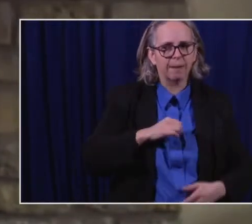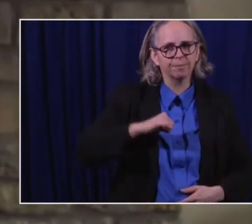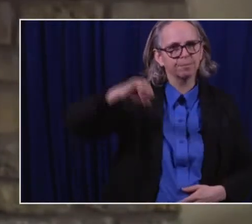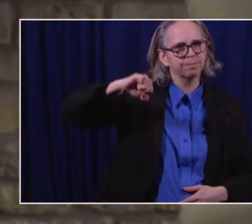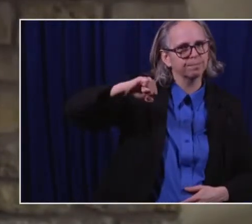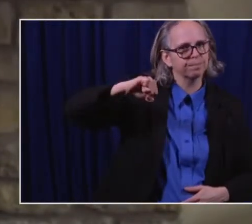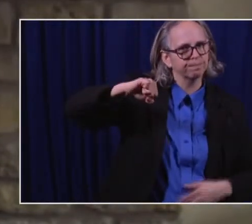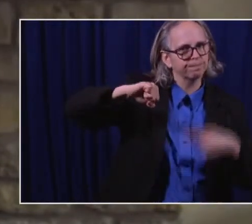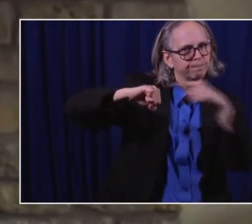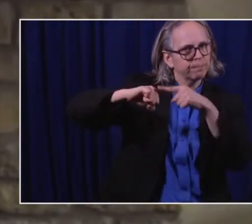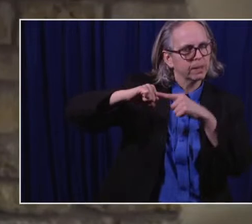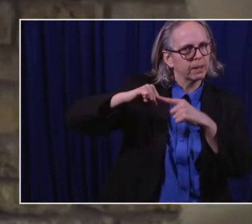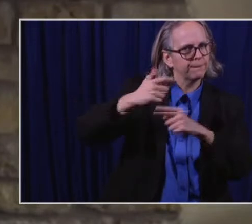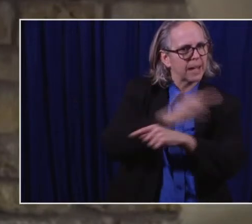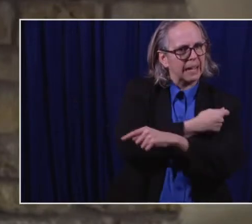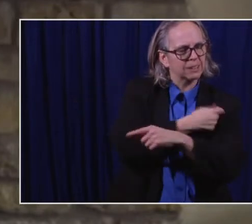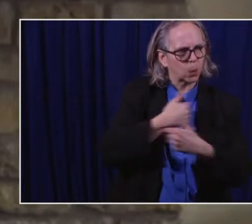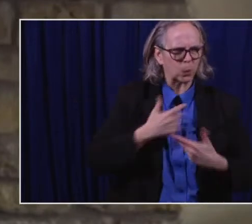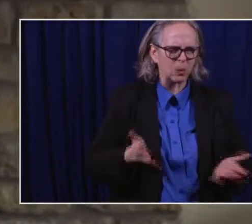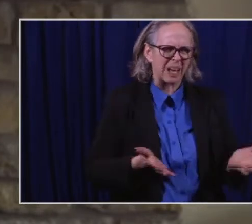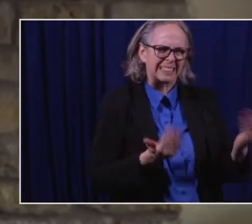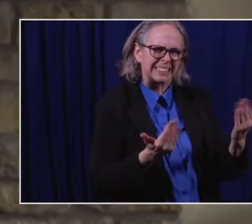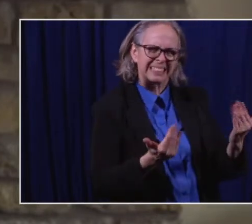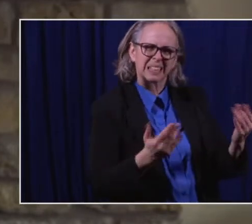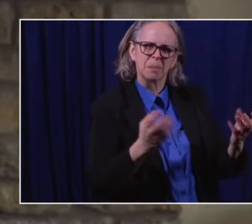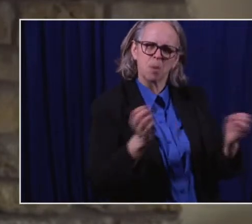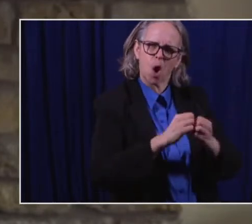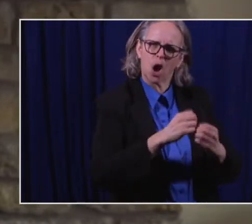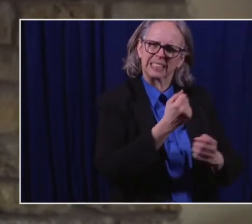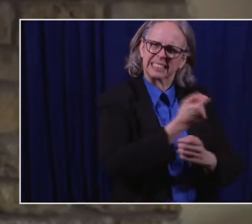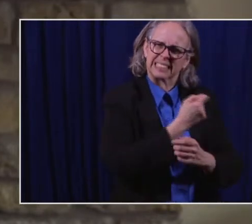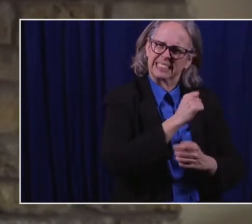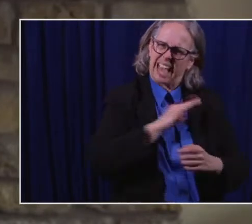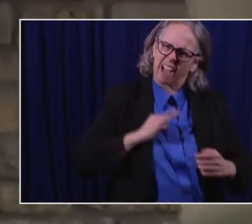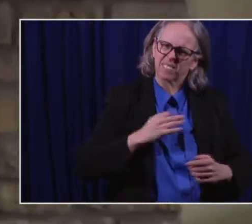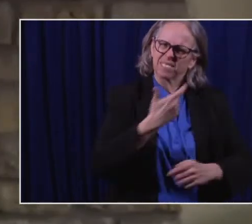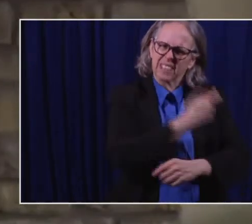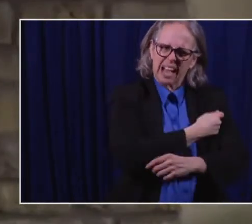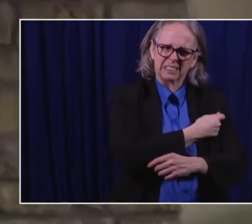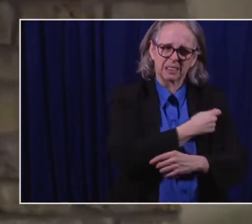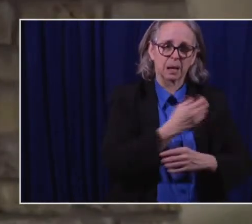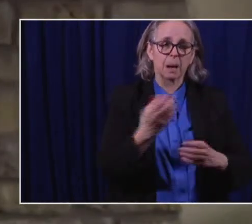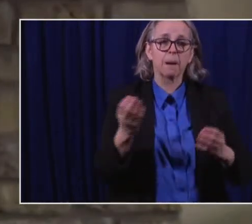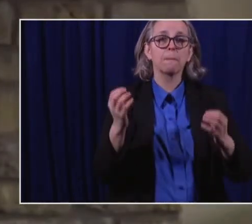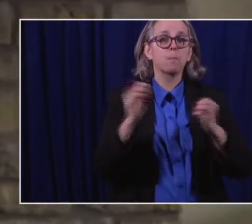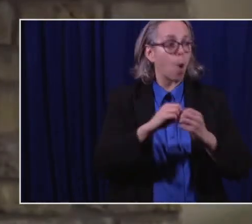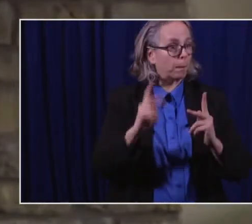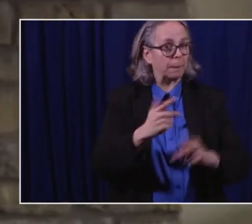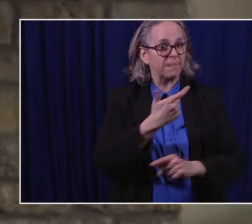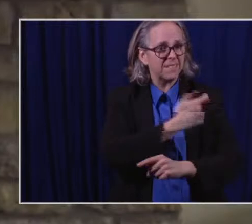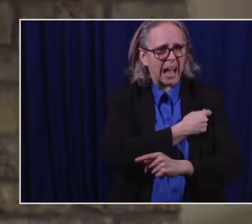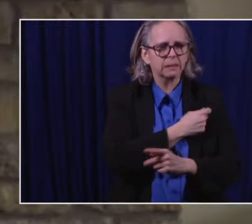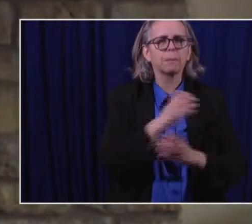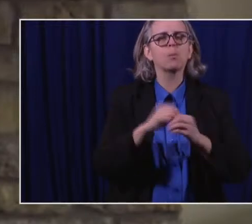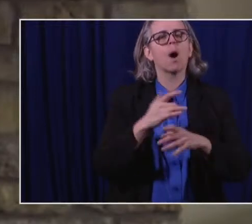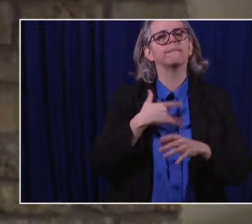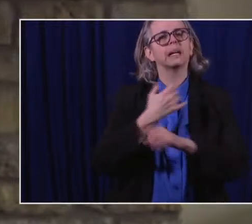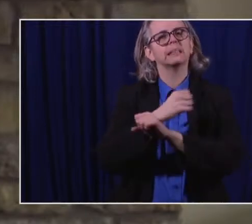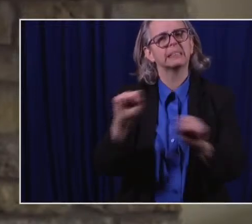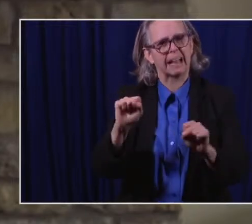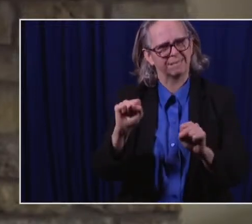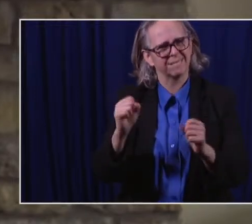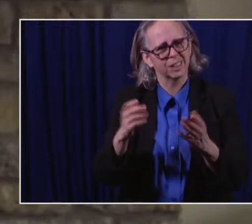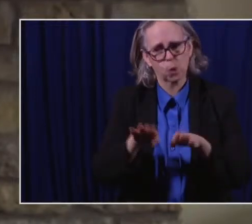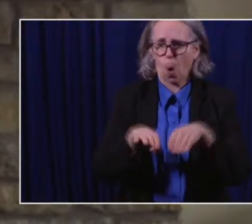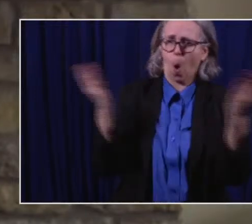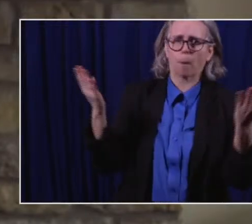shot. The more people that get shot, the safer it's going to be in that nursing home. And so, I don't